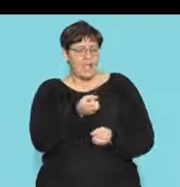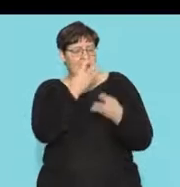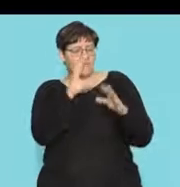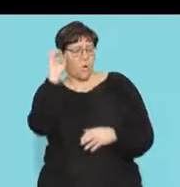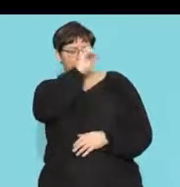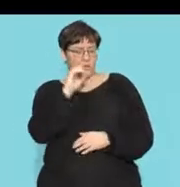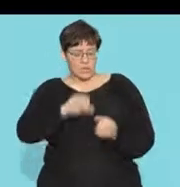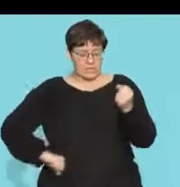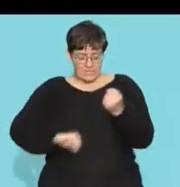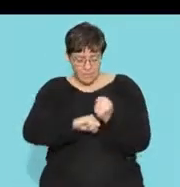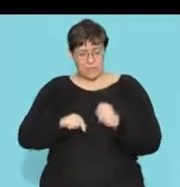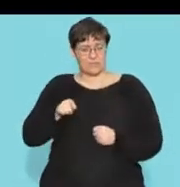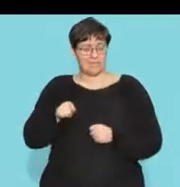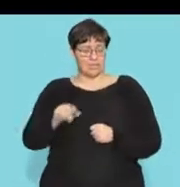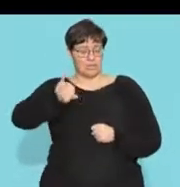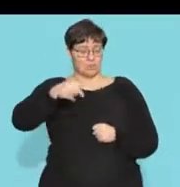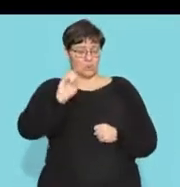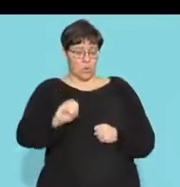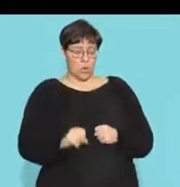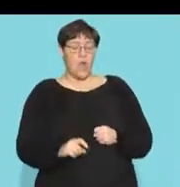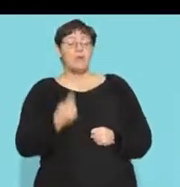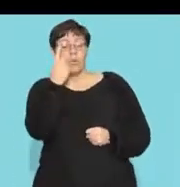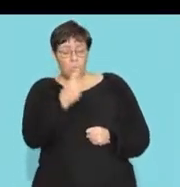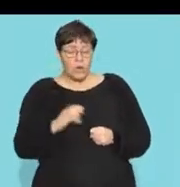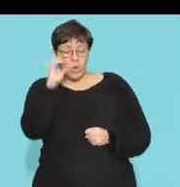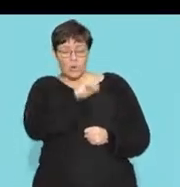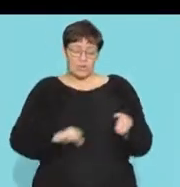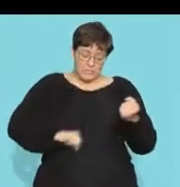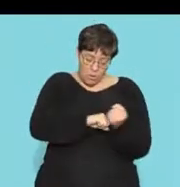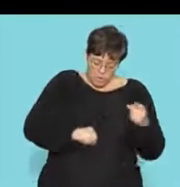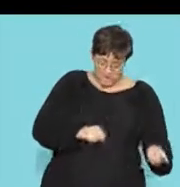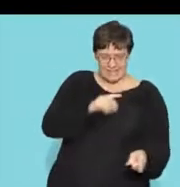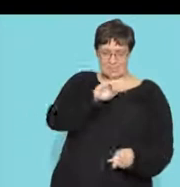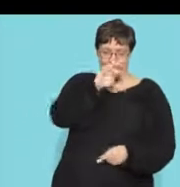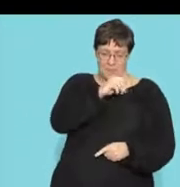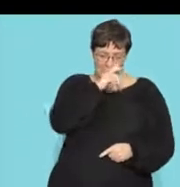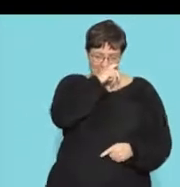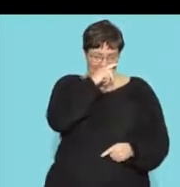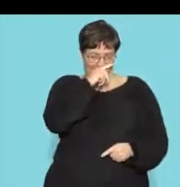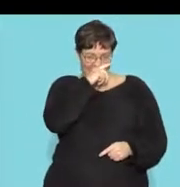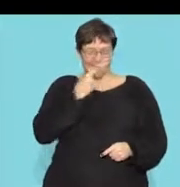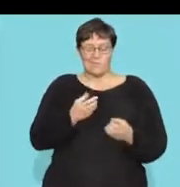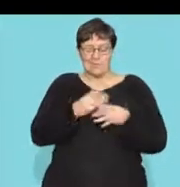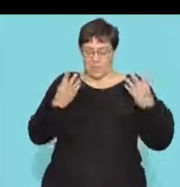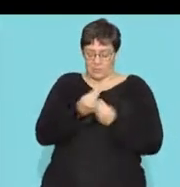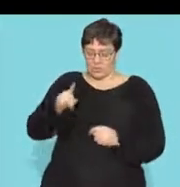Joe and give one opinion to support Tim. Here we go. Let's start with Joe first.